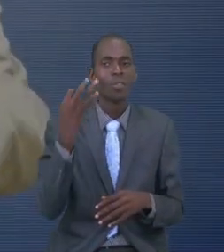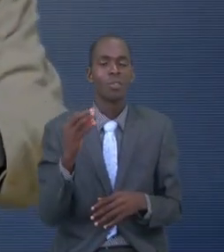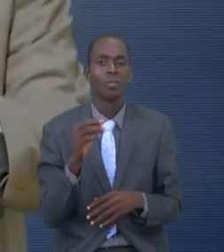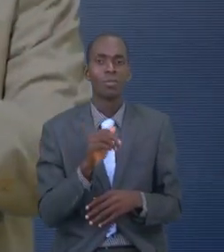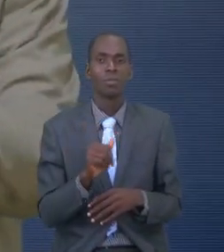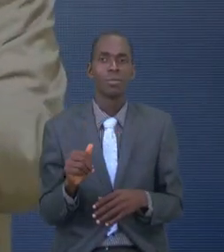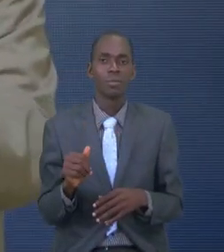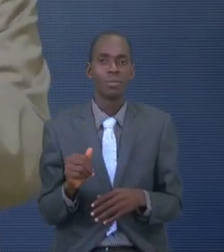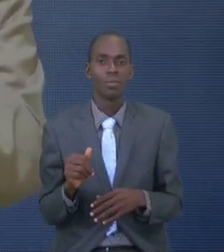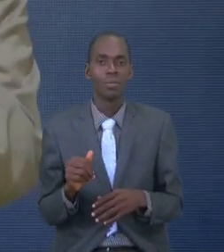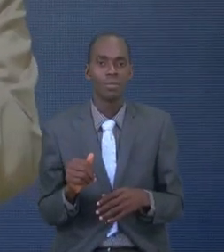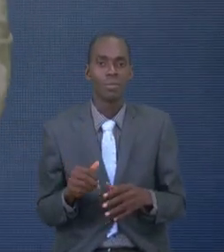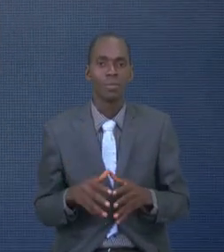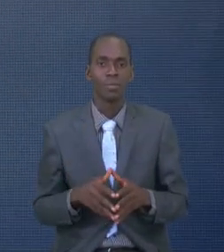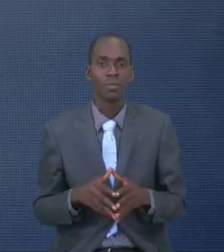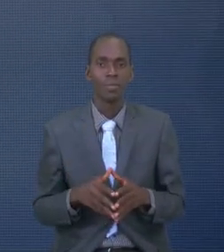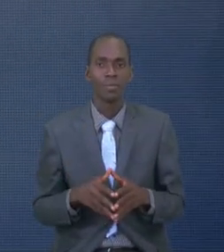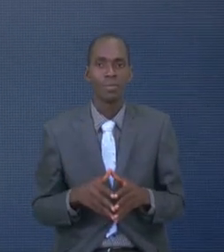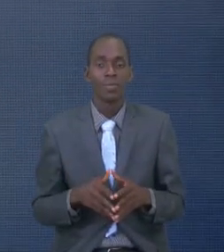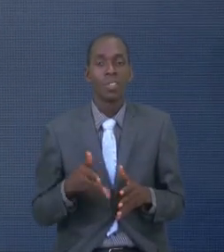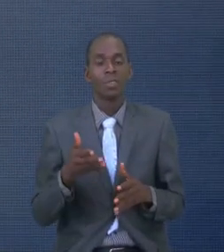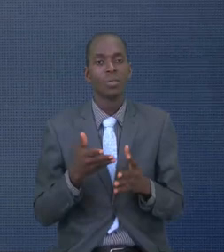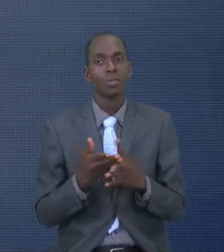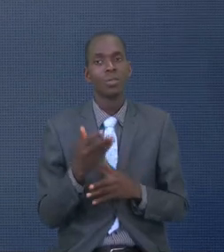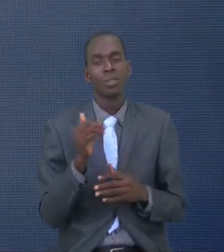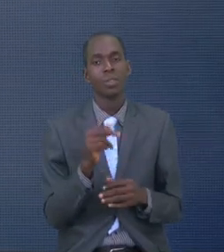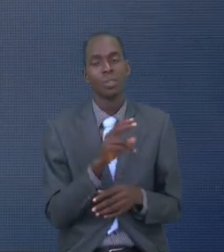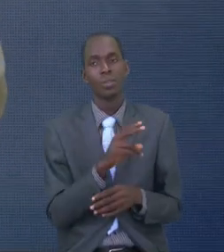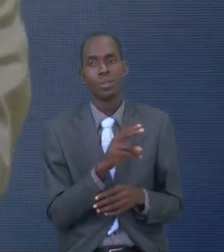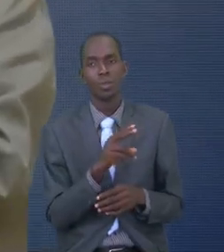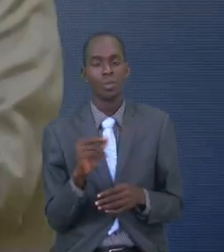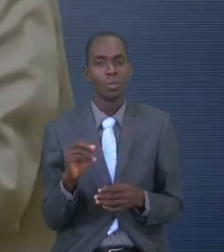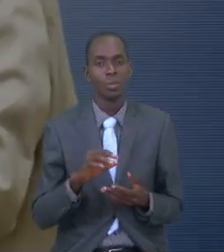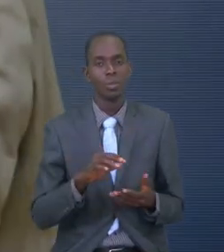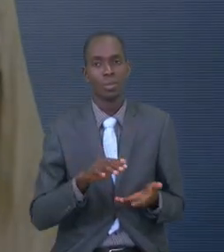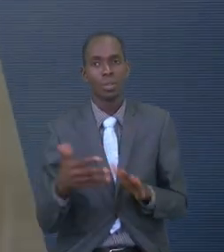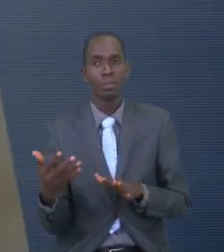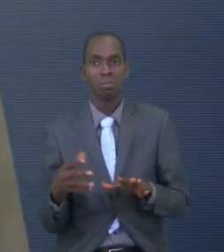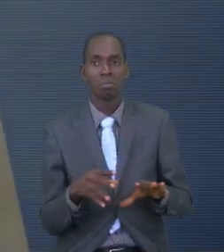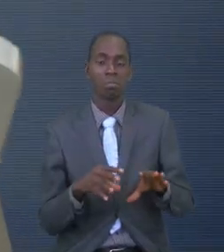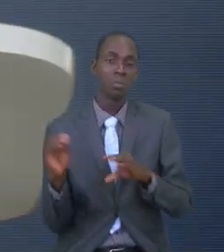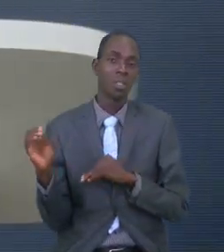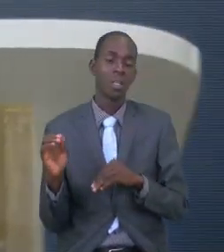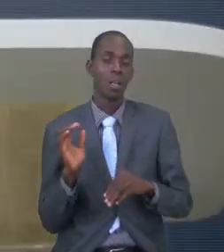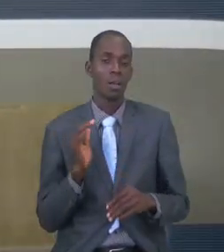through a no death departure. Our